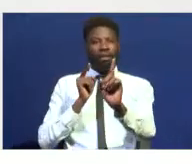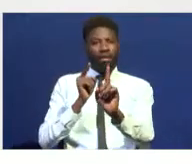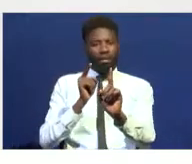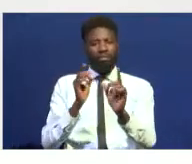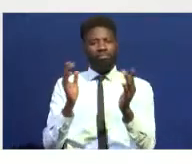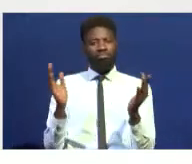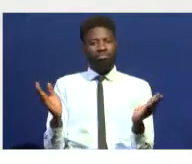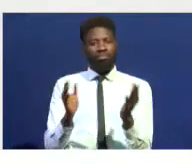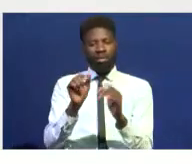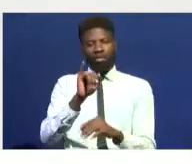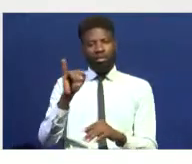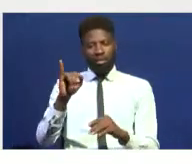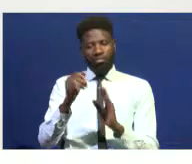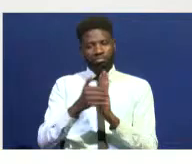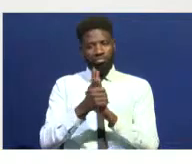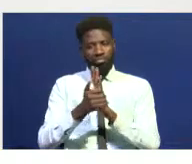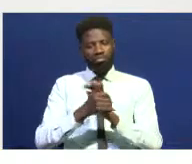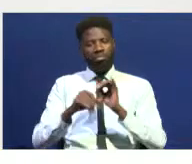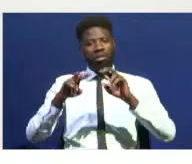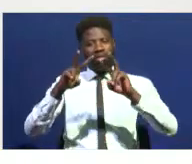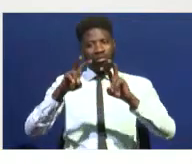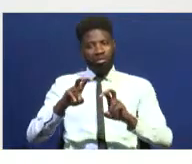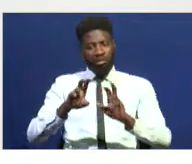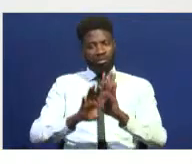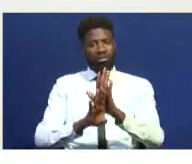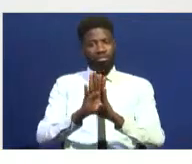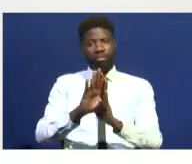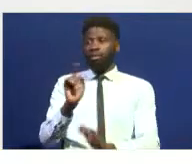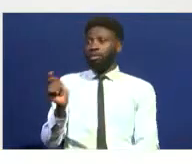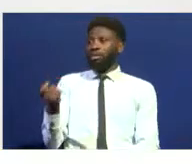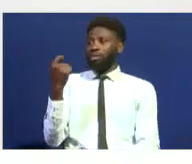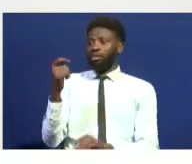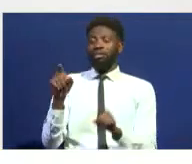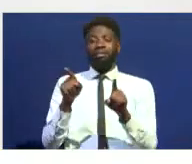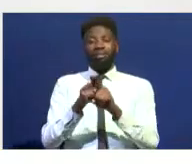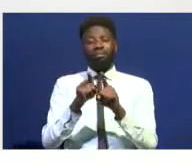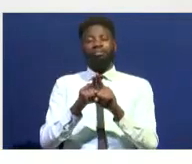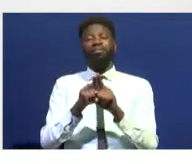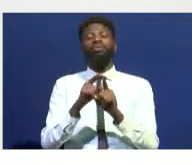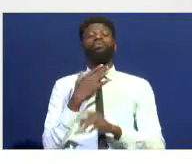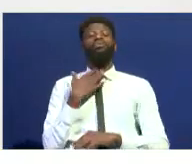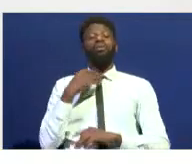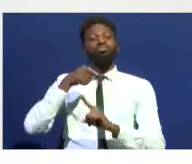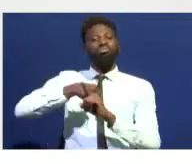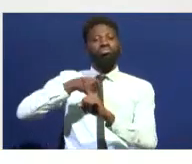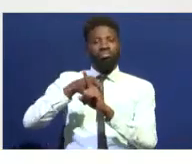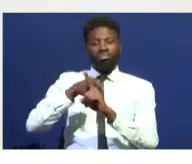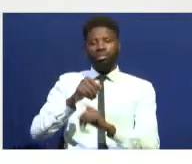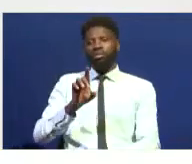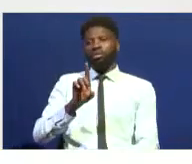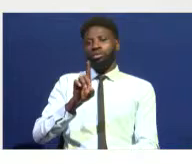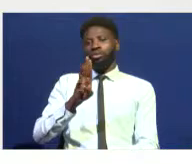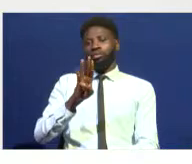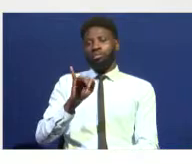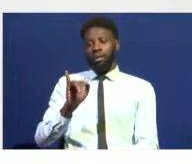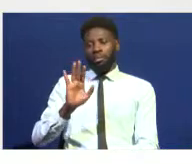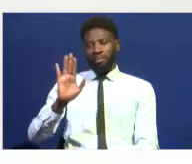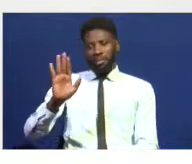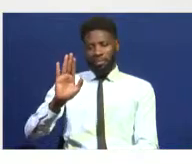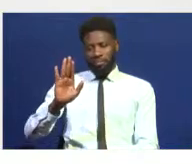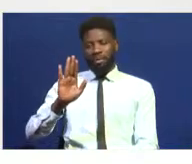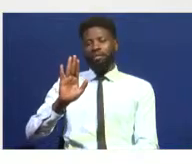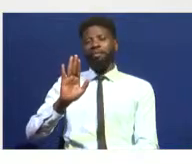skilling, research and development. Kenya is also lobbying to host Dubai-backed AI Everything Tech